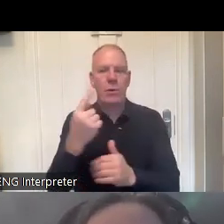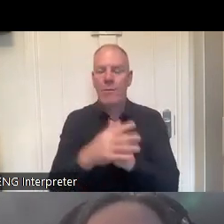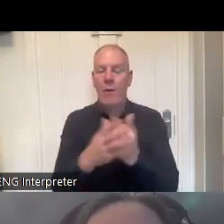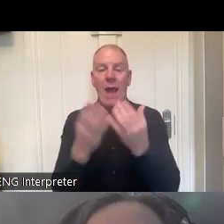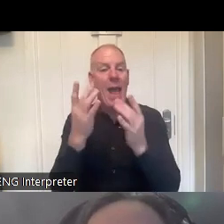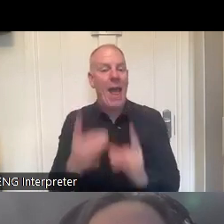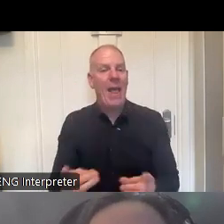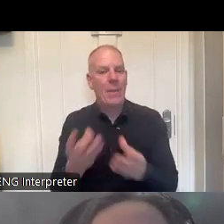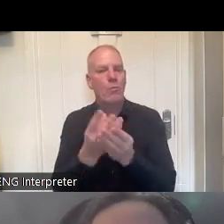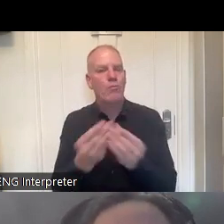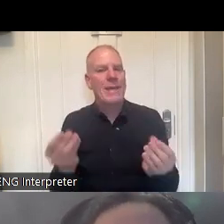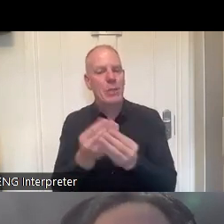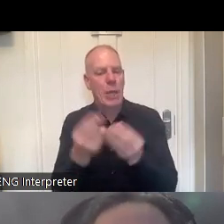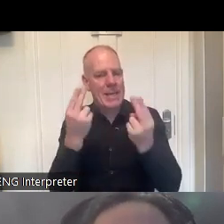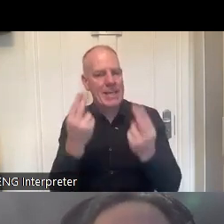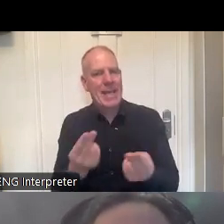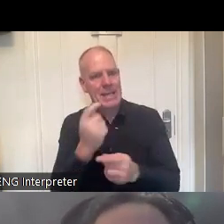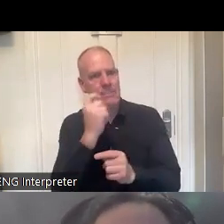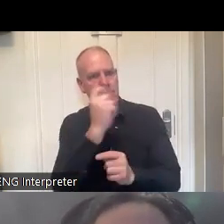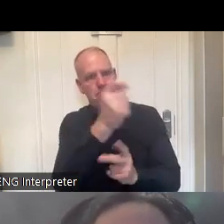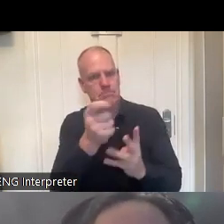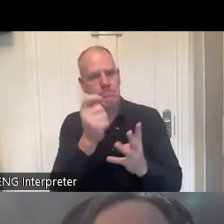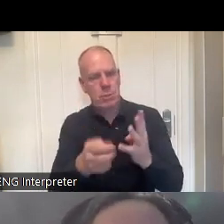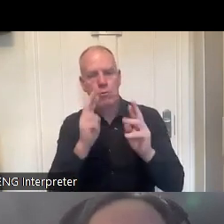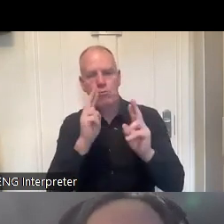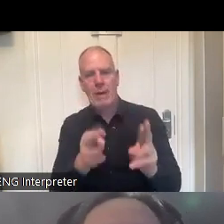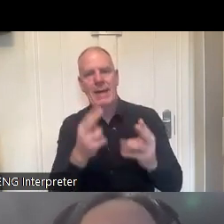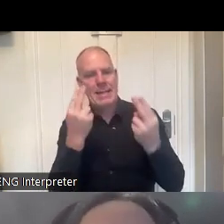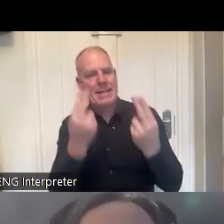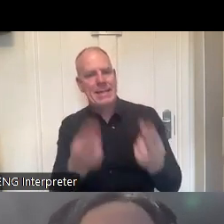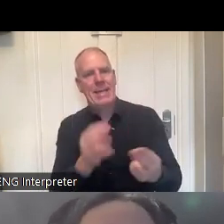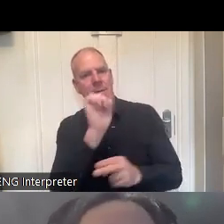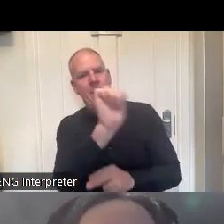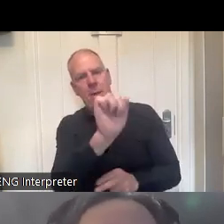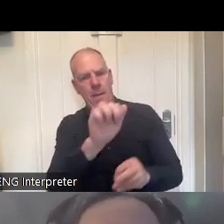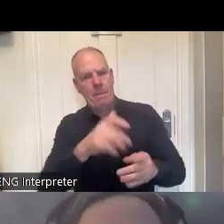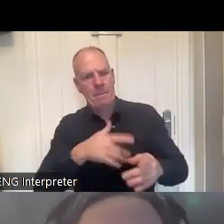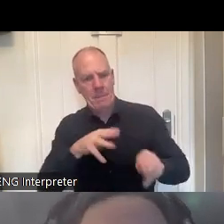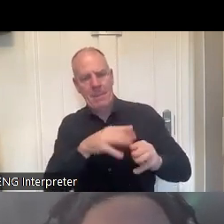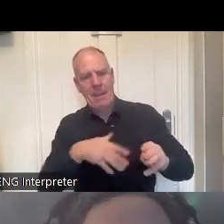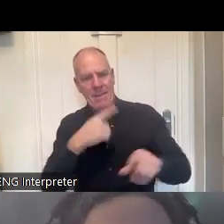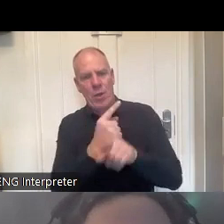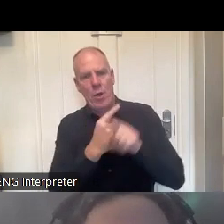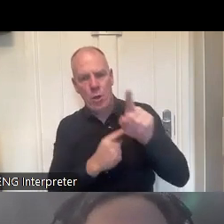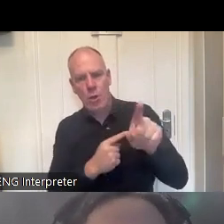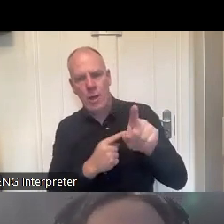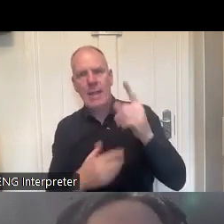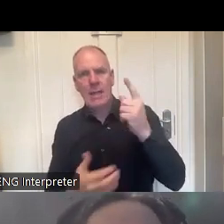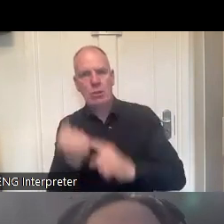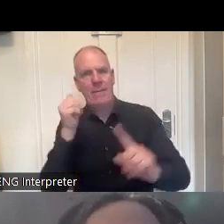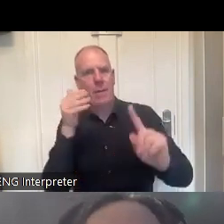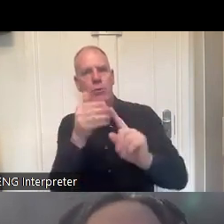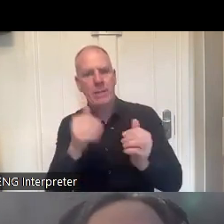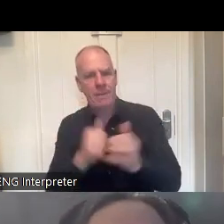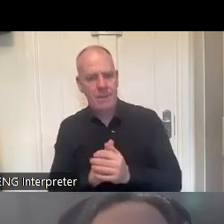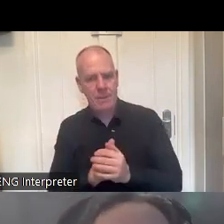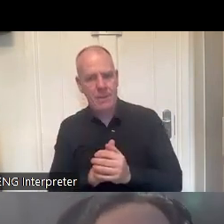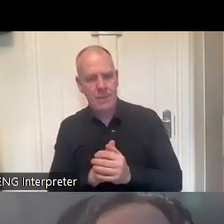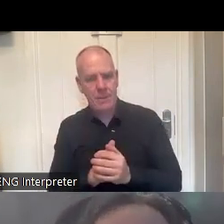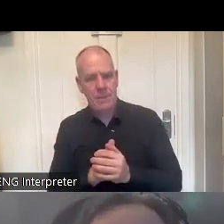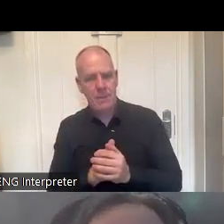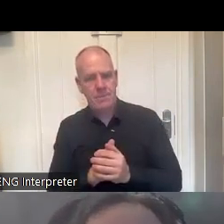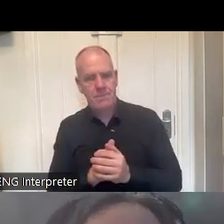resources to respond effectively and efficiently to the needs of its population and meet objectives. So this